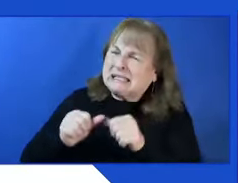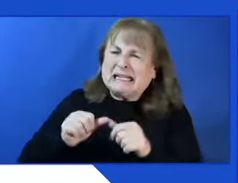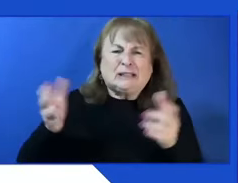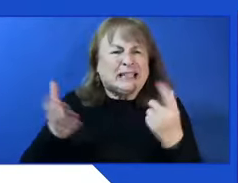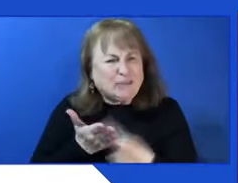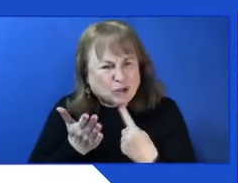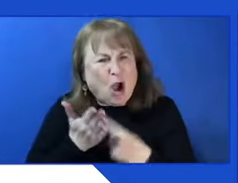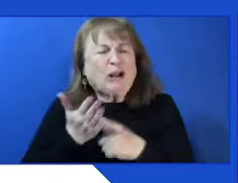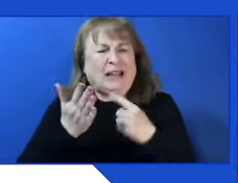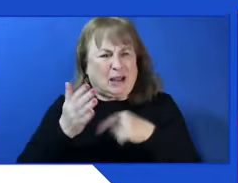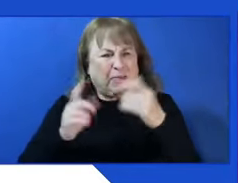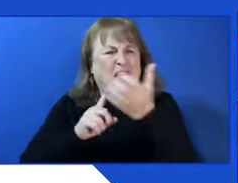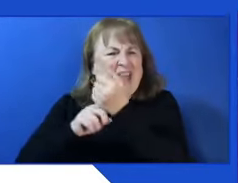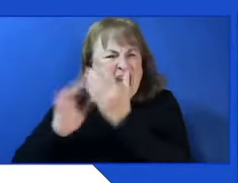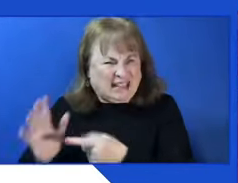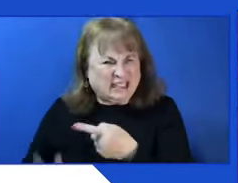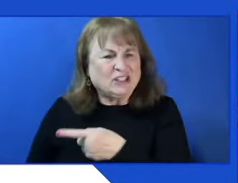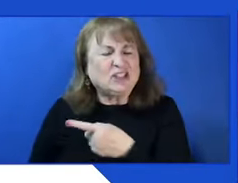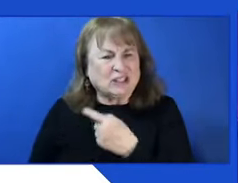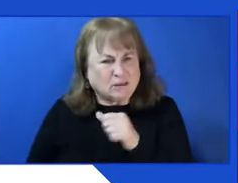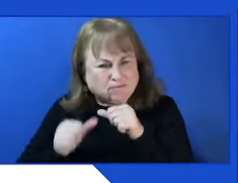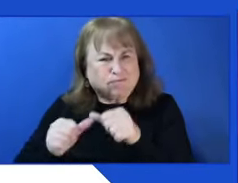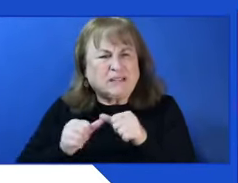and in our prayers.